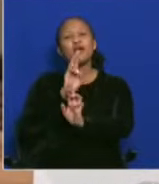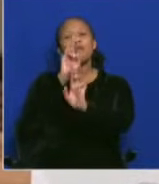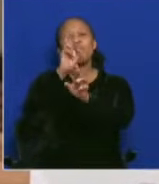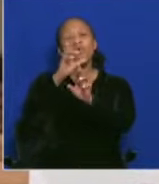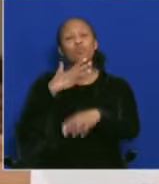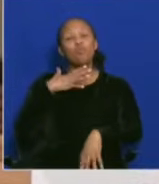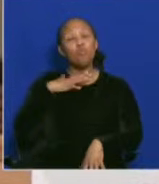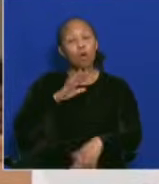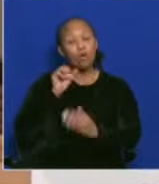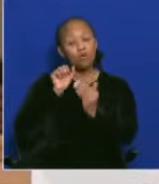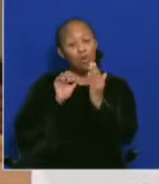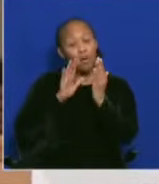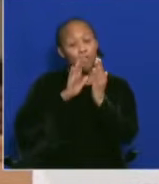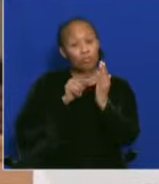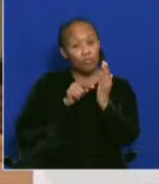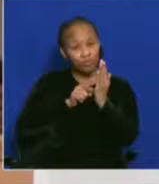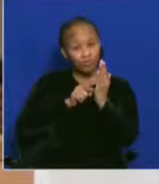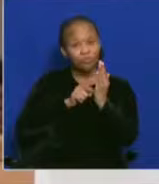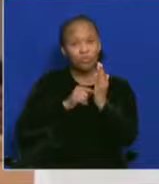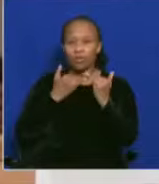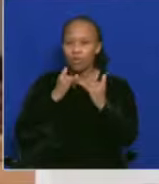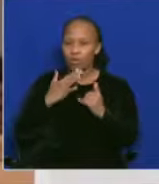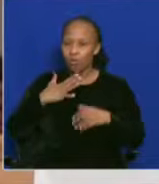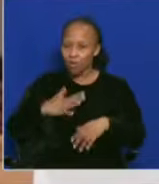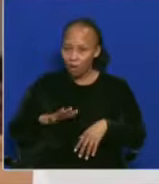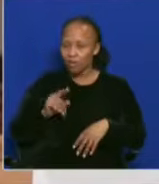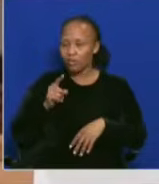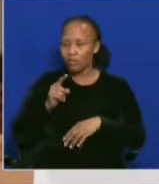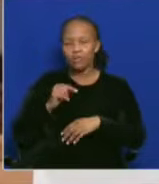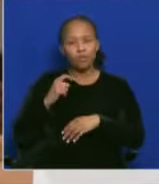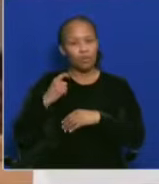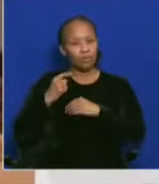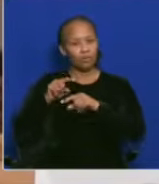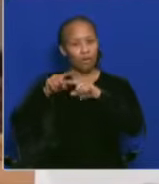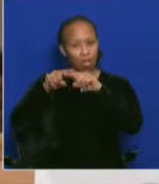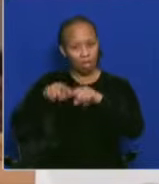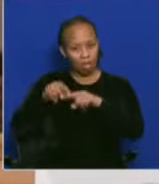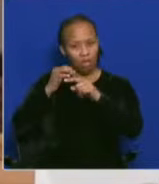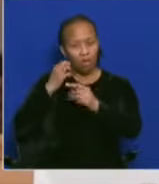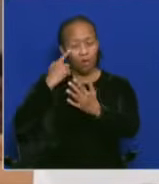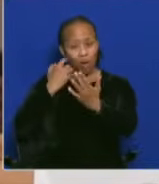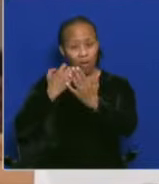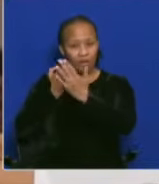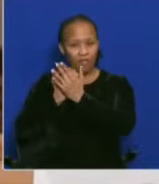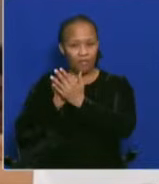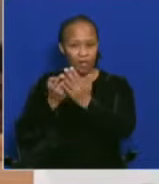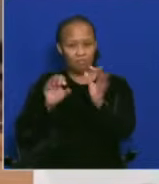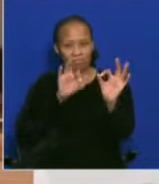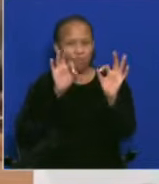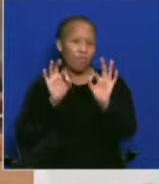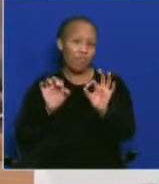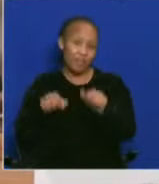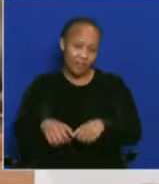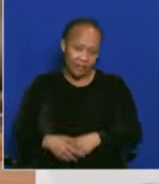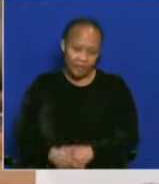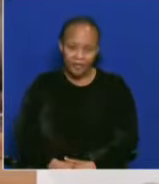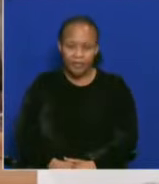and to place reliance upon primary evidence properly before it. Carney